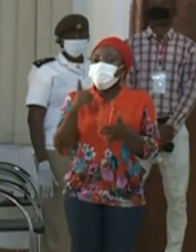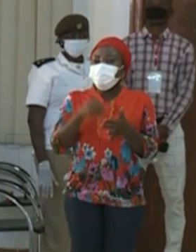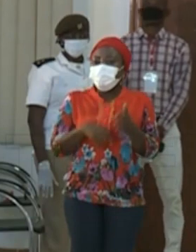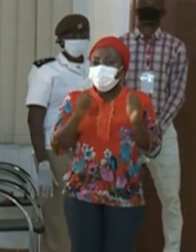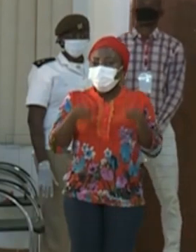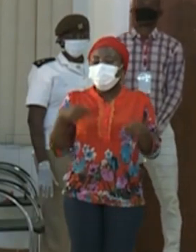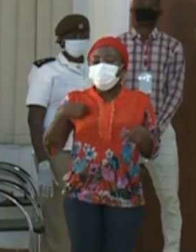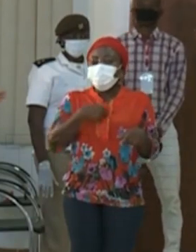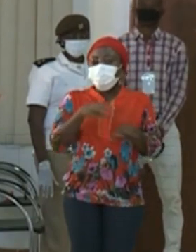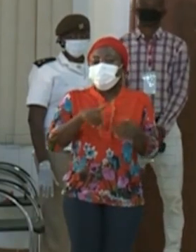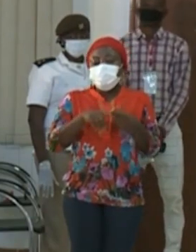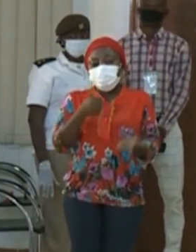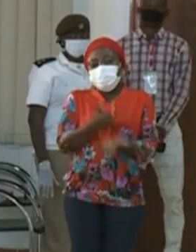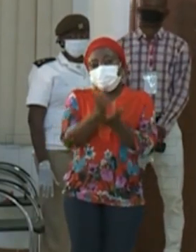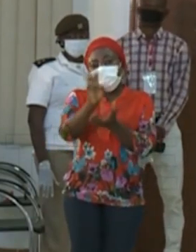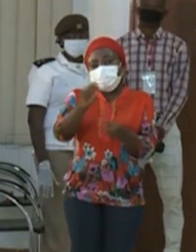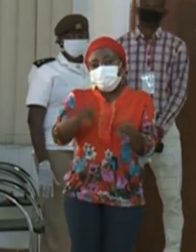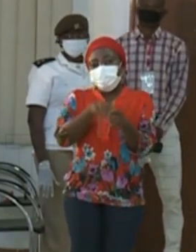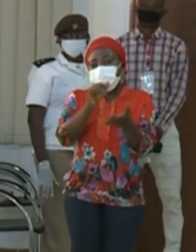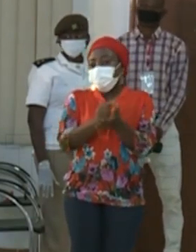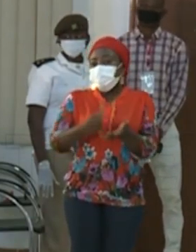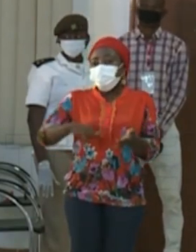that they would not be tagged as illegal,